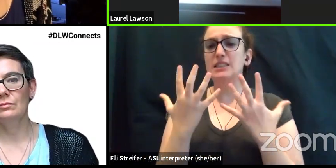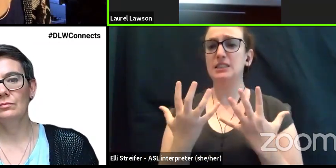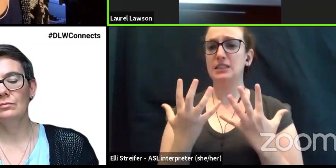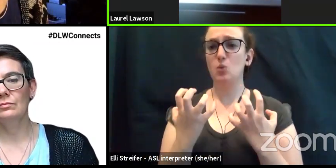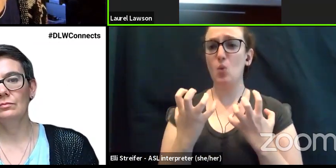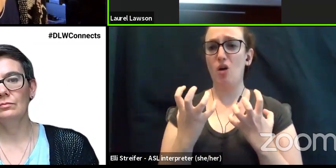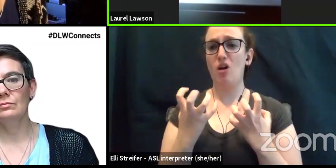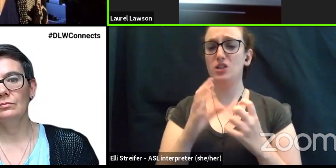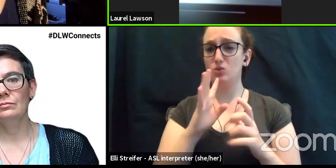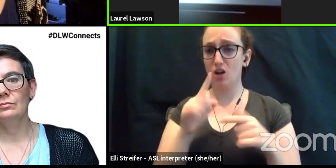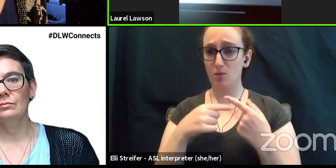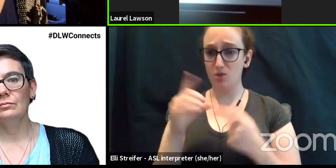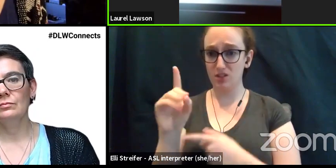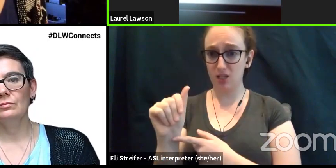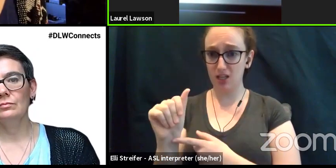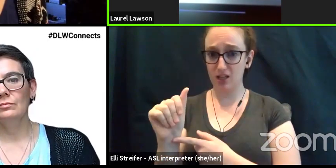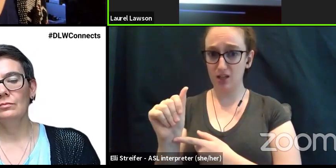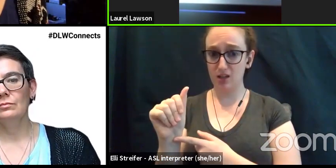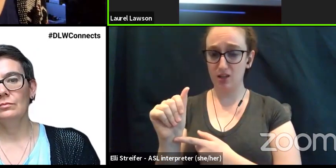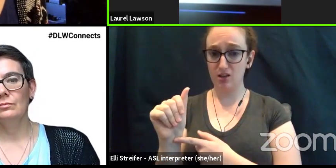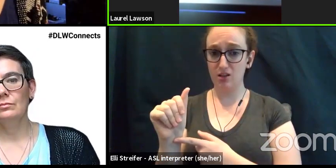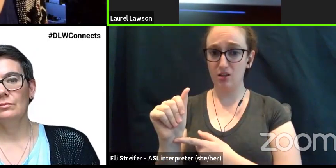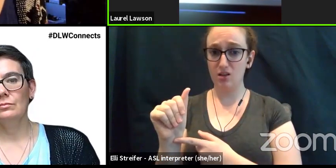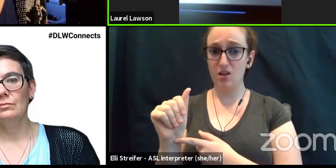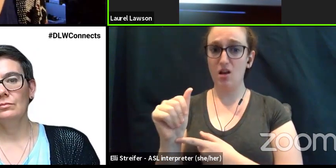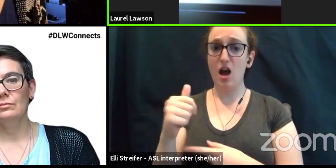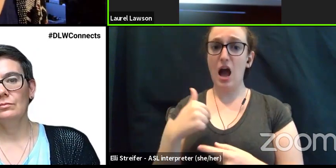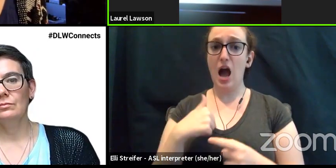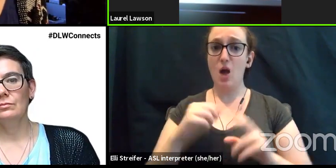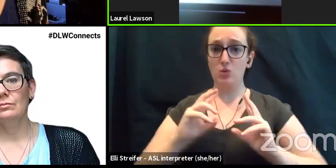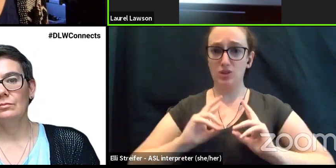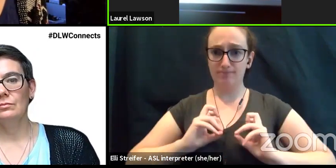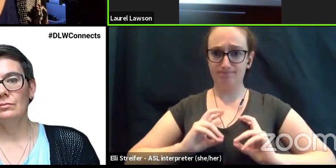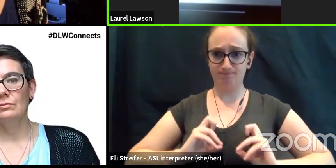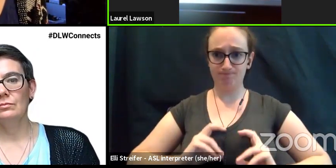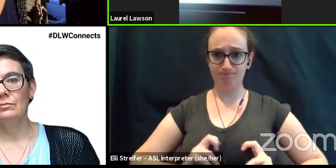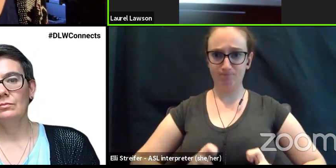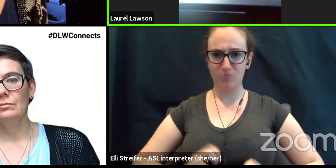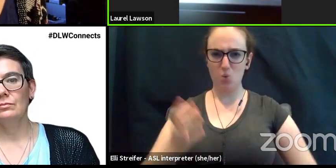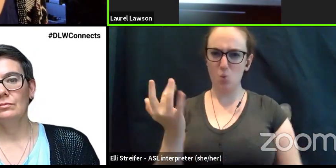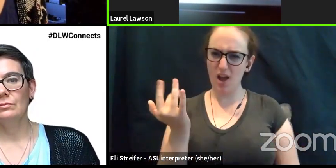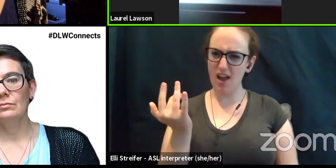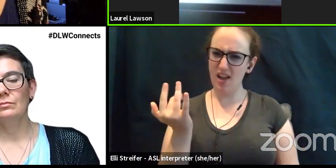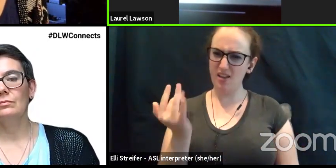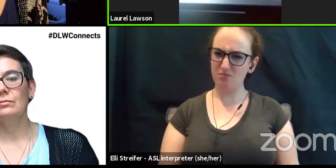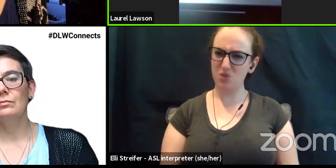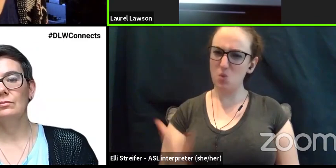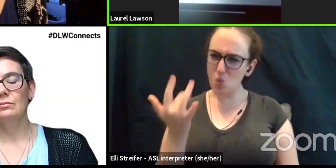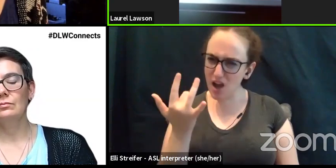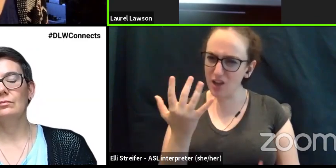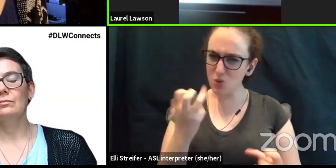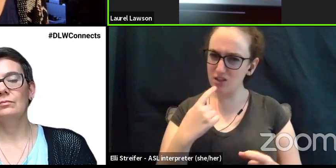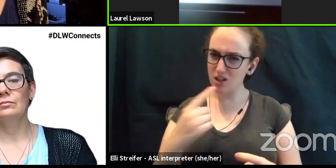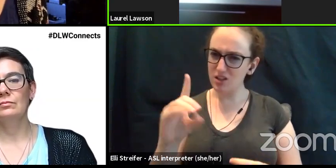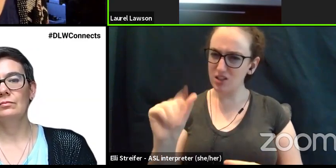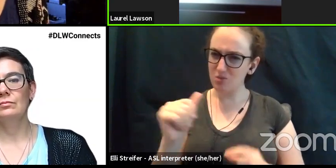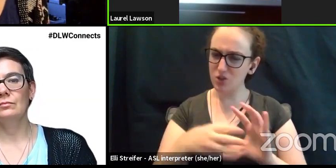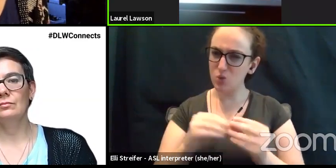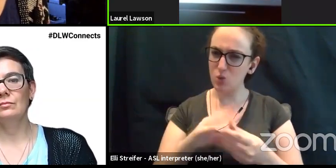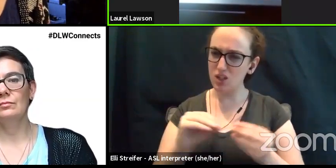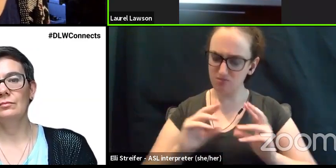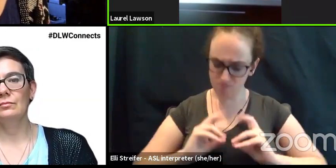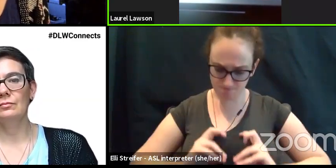a disability story, I mean, first I would really sit with that and understand what your motivations are around that. And